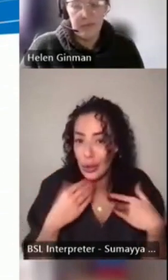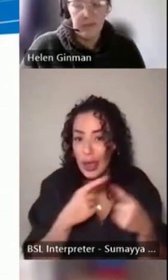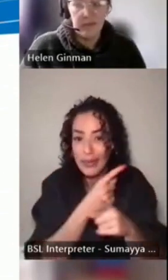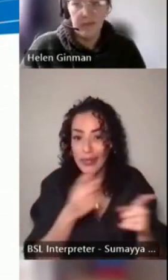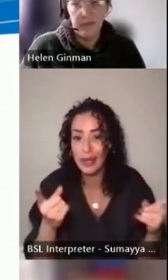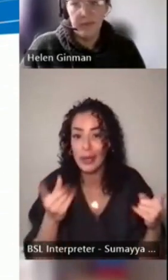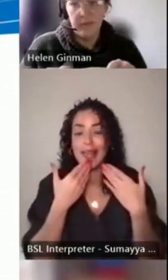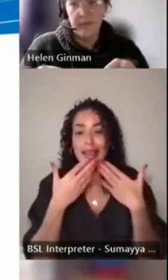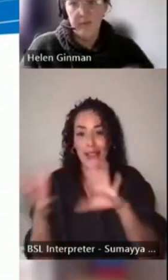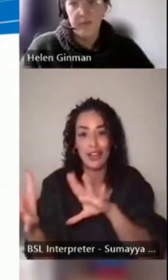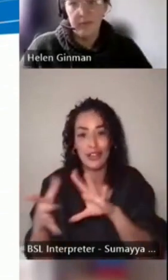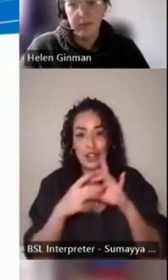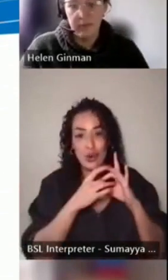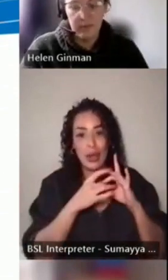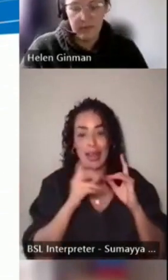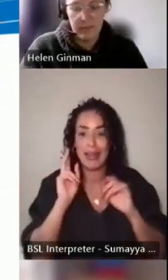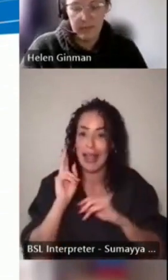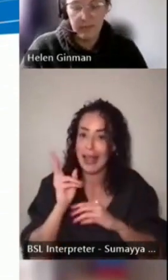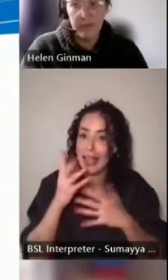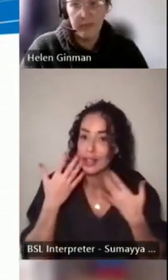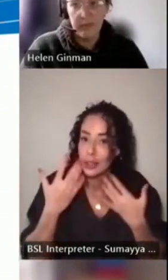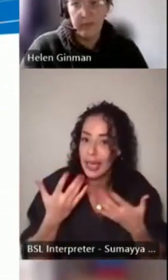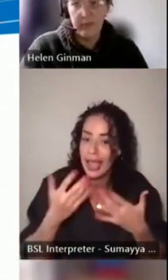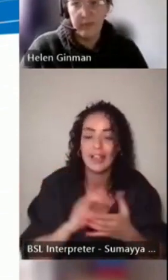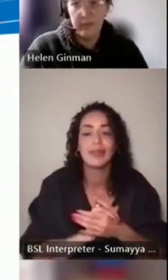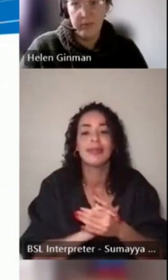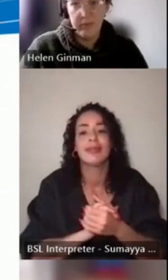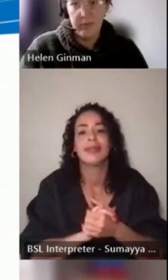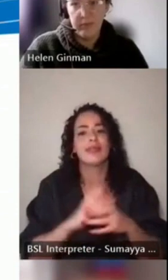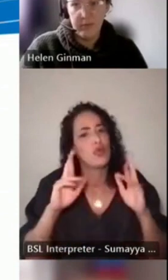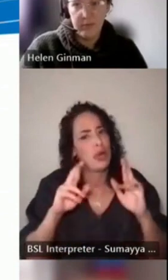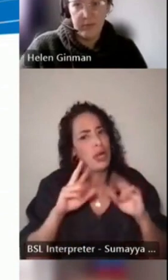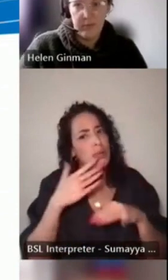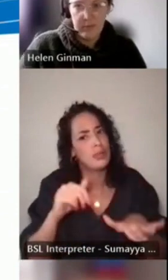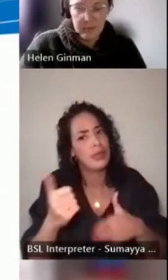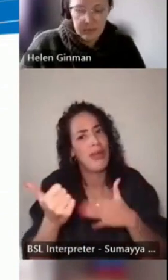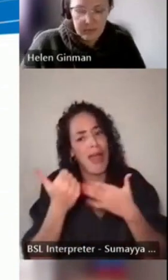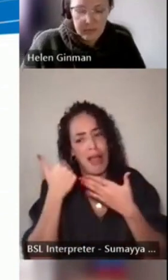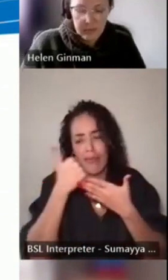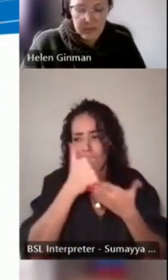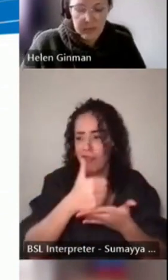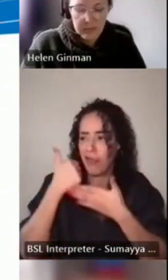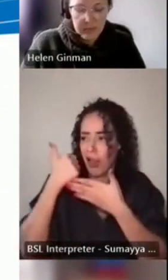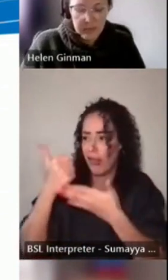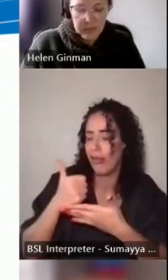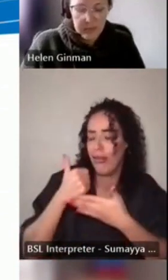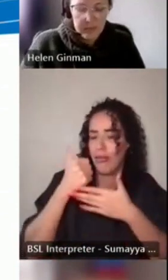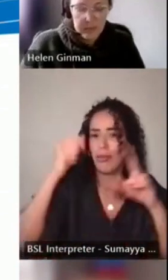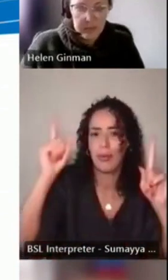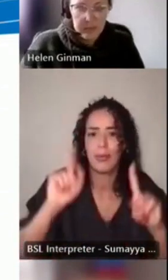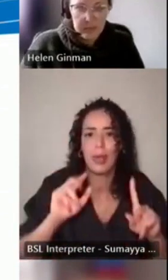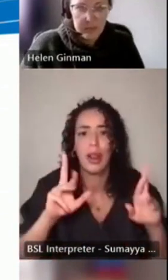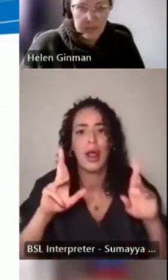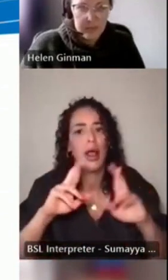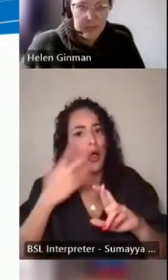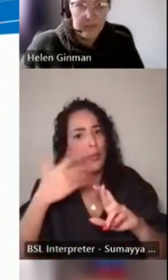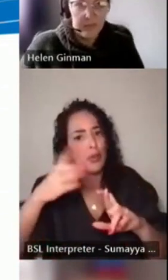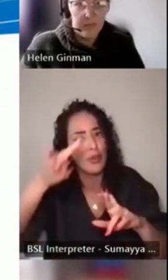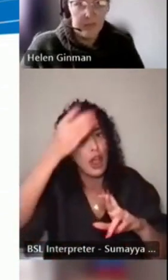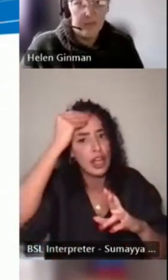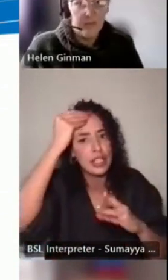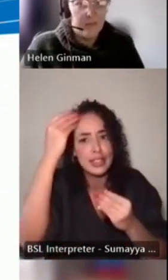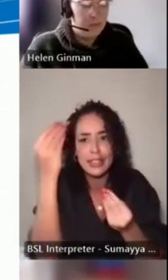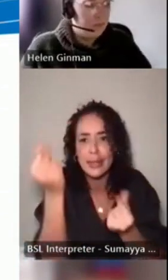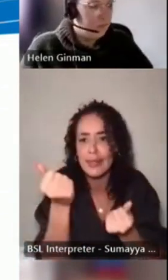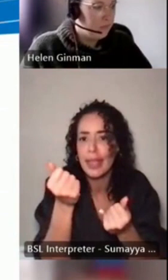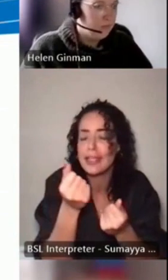for joining us again today. I hope that that's been helpful for people. I hope that you've learned something, some